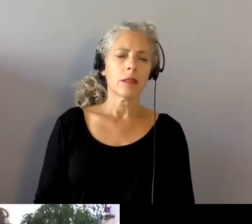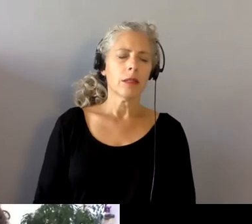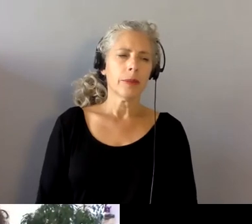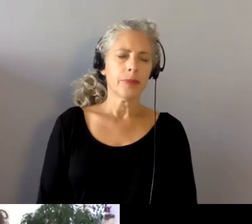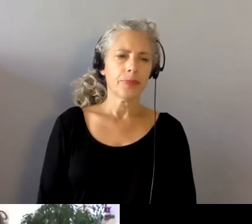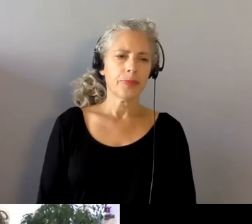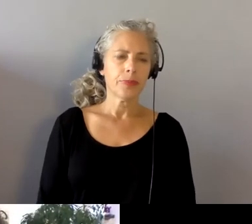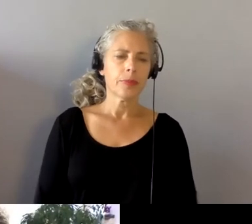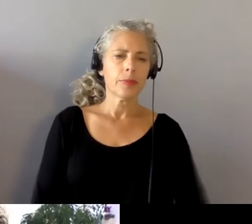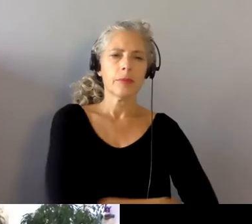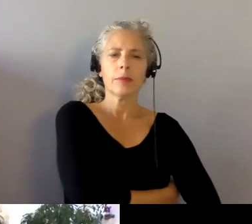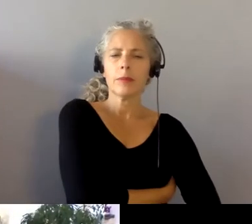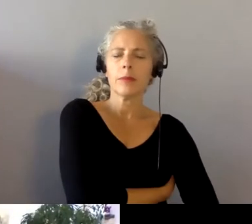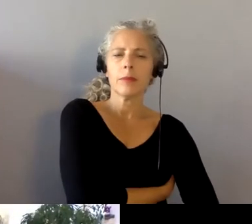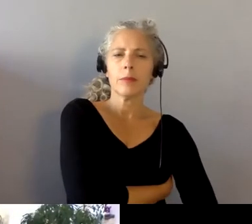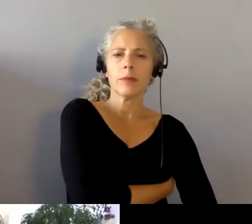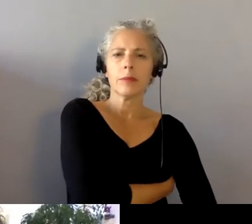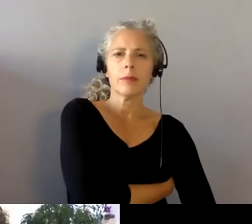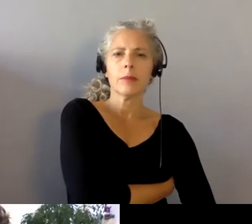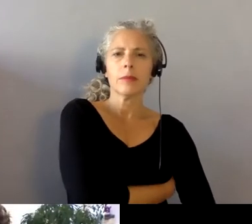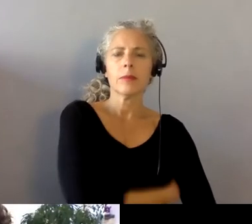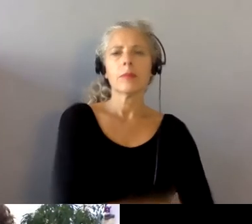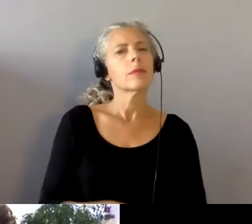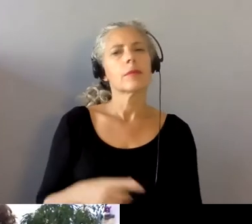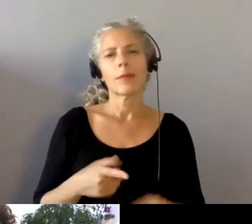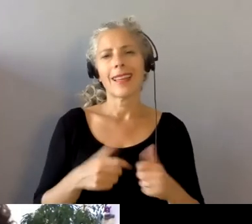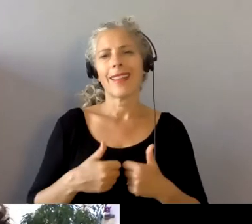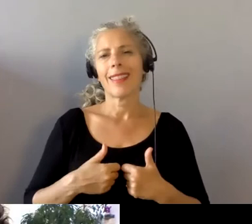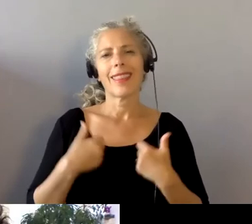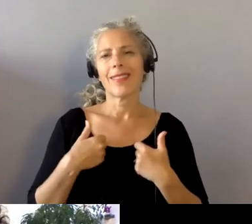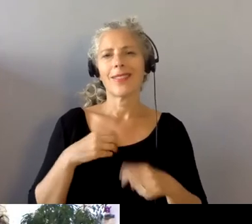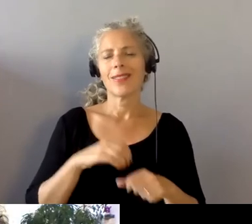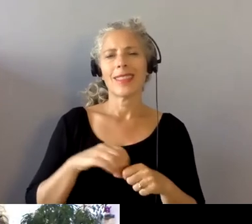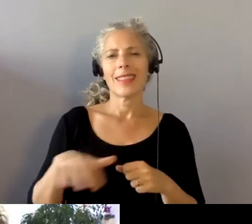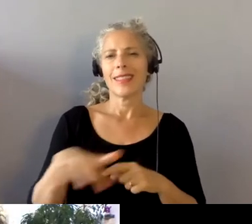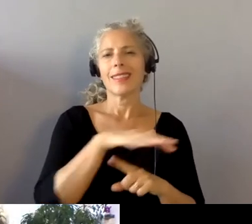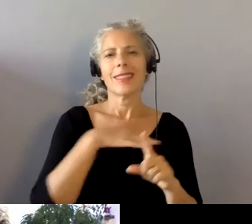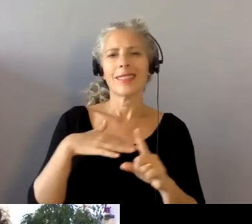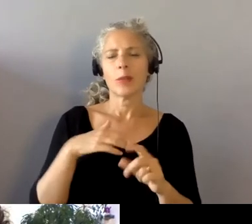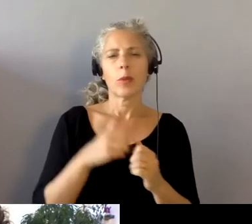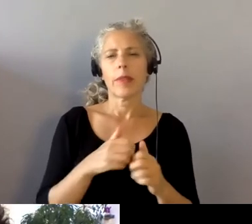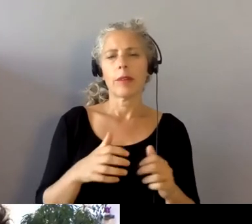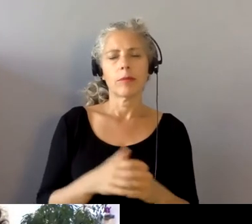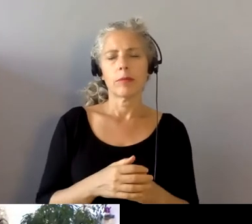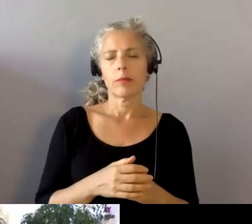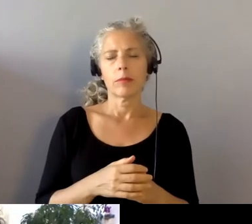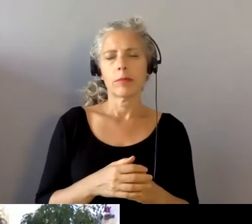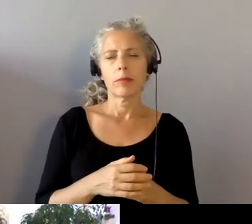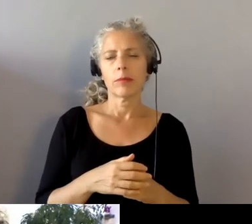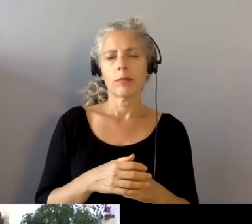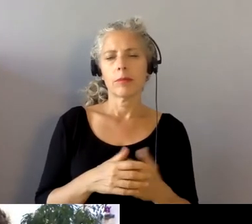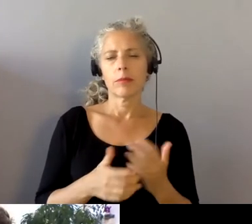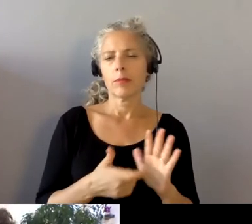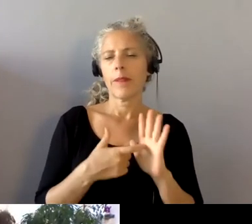that one can't live in this context without that being, you know, without having to